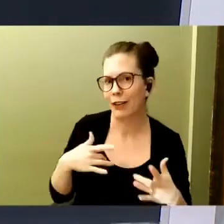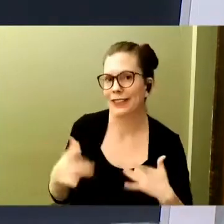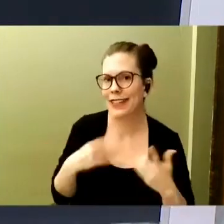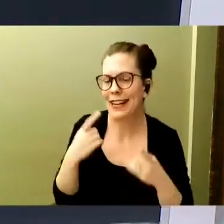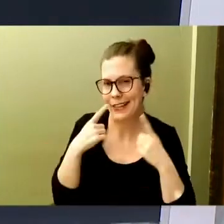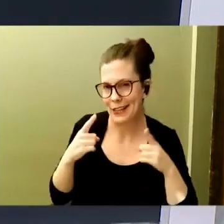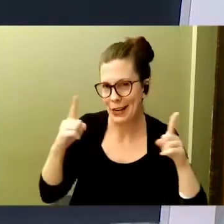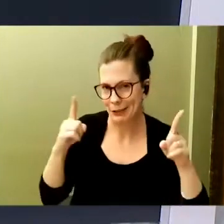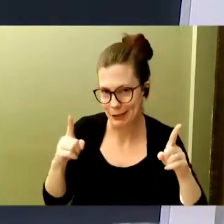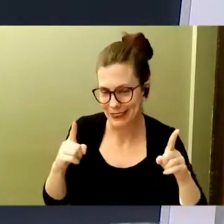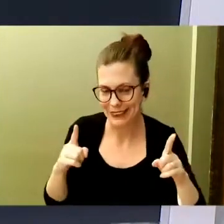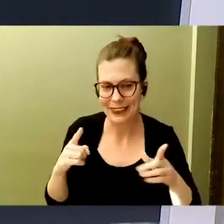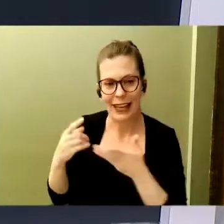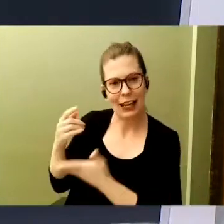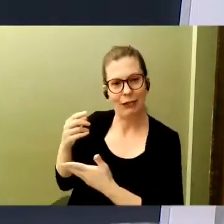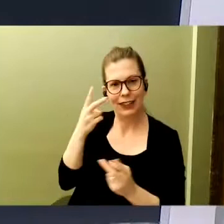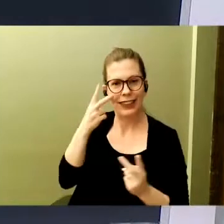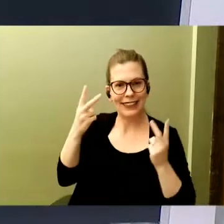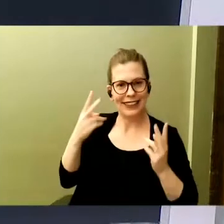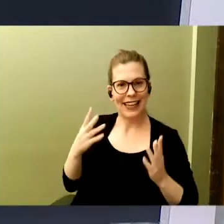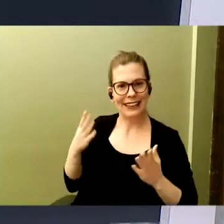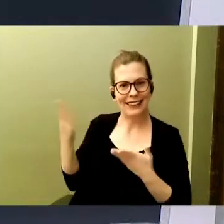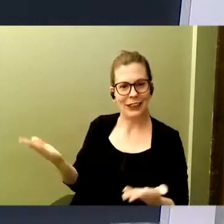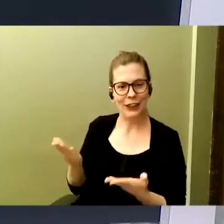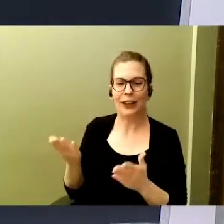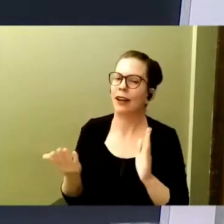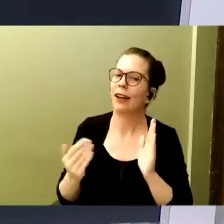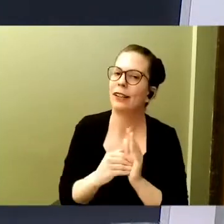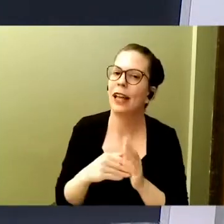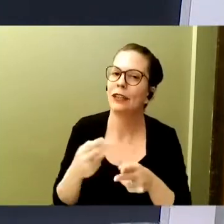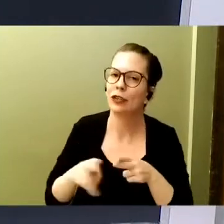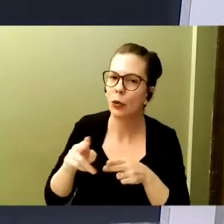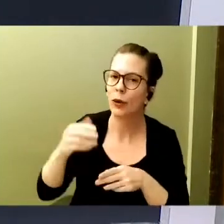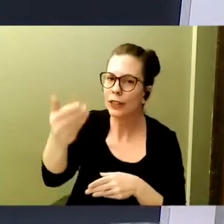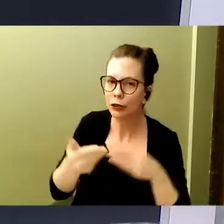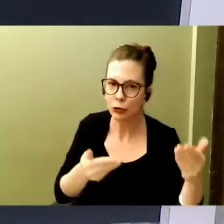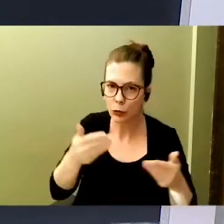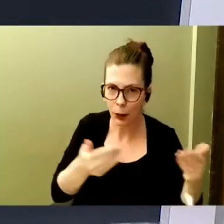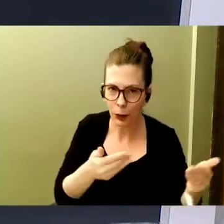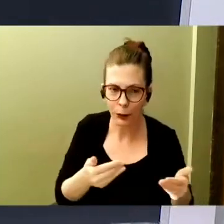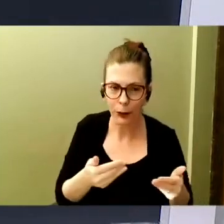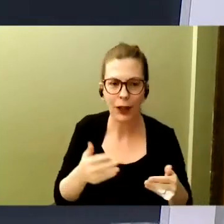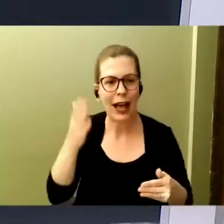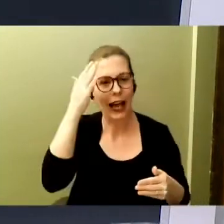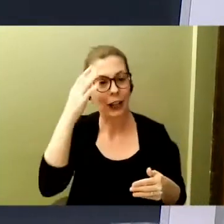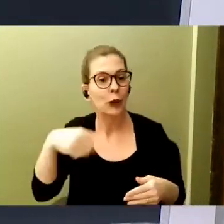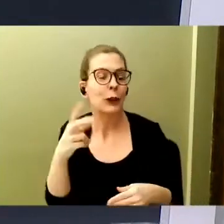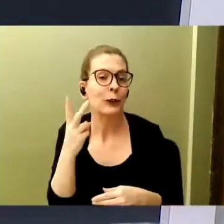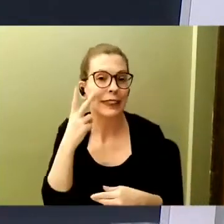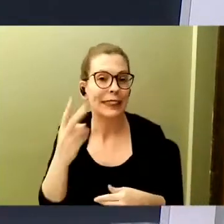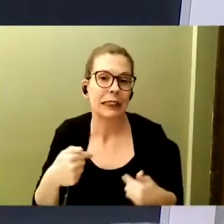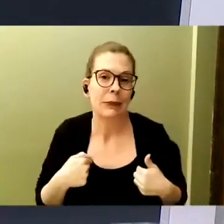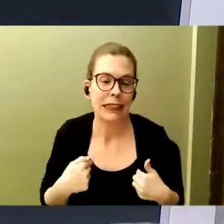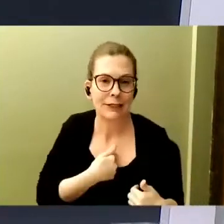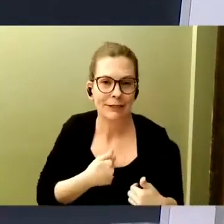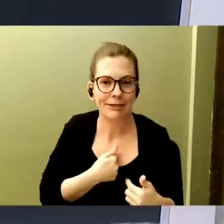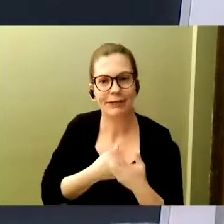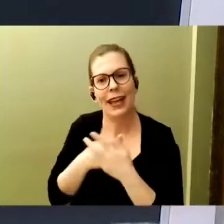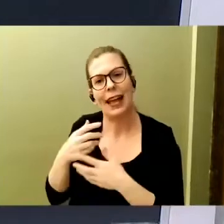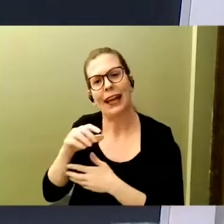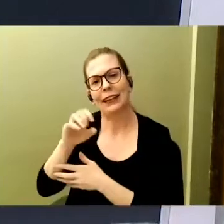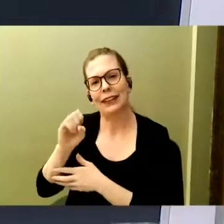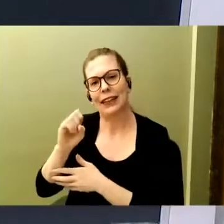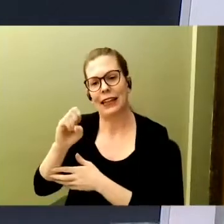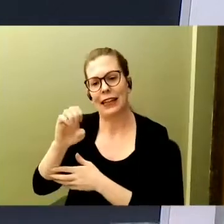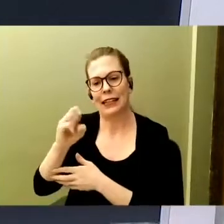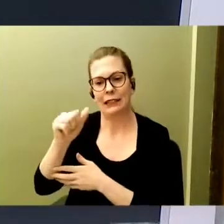have a guest here. We'll again do a quick round of introductions. I know you've been seeing myself and Ayza, but if you're just